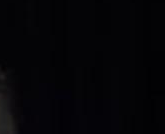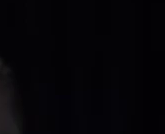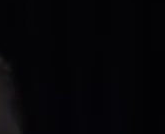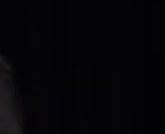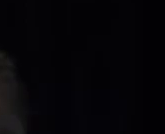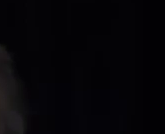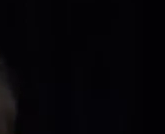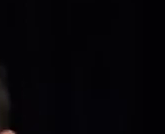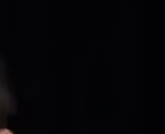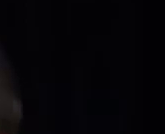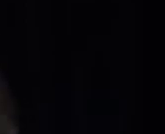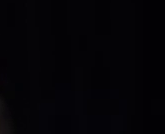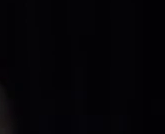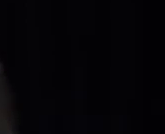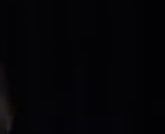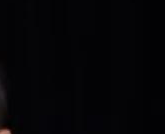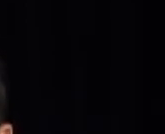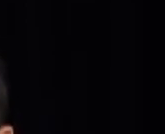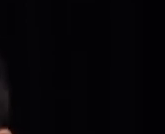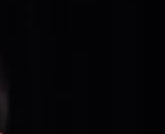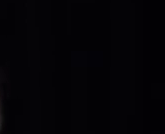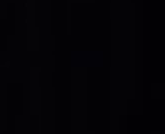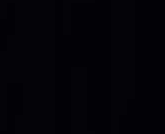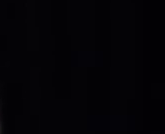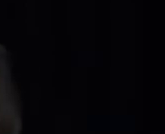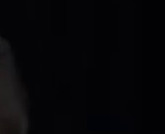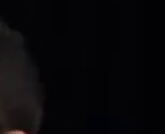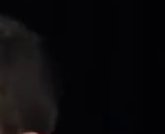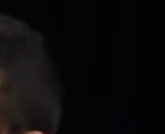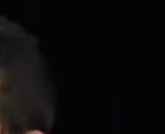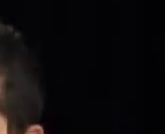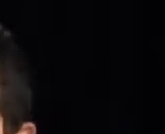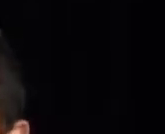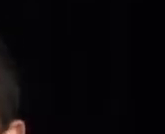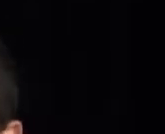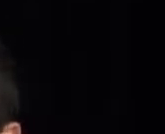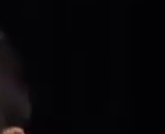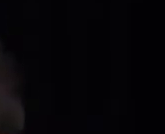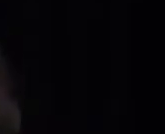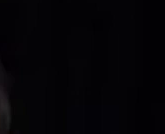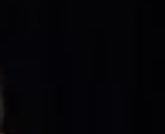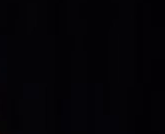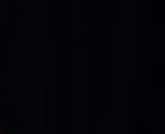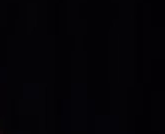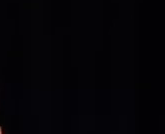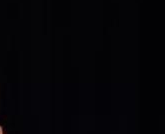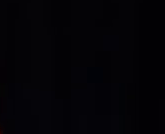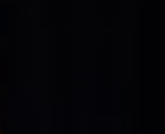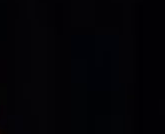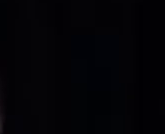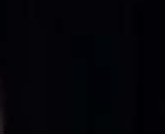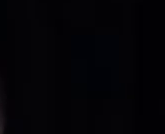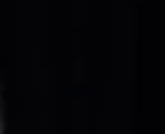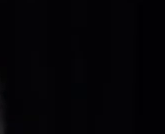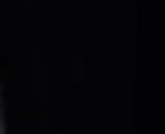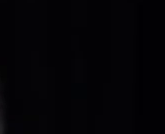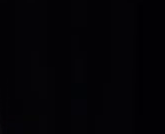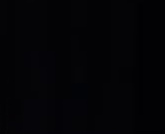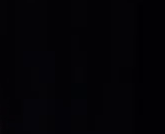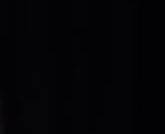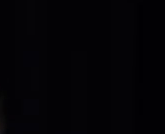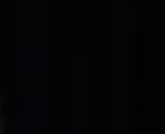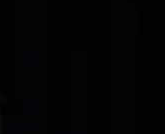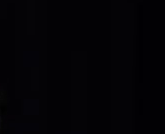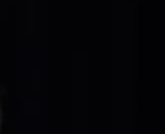to deal with what I have to go through if I go through with the effects of having a concussion, depression, and